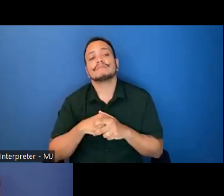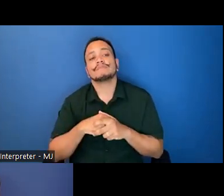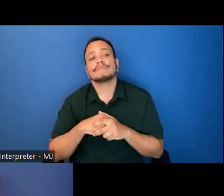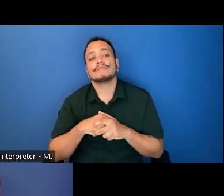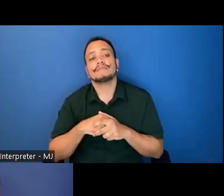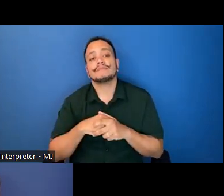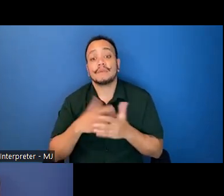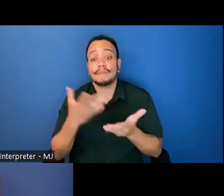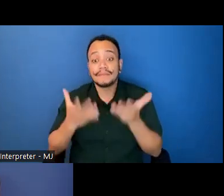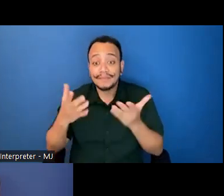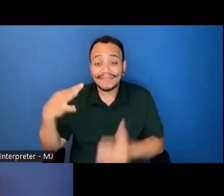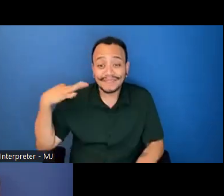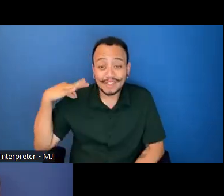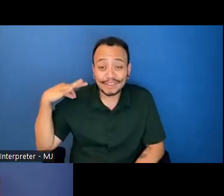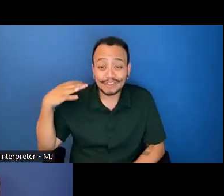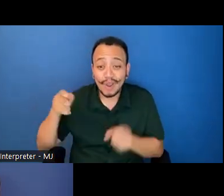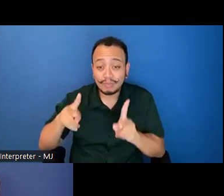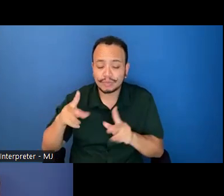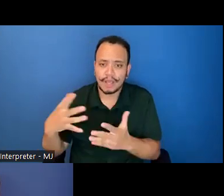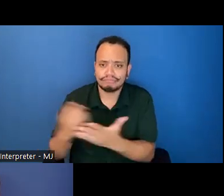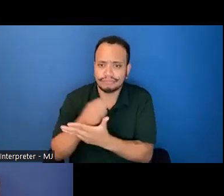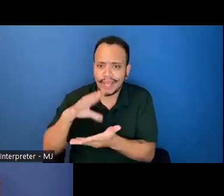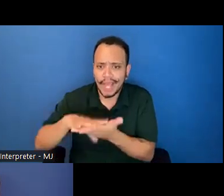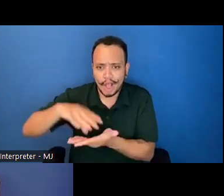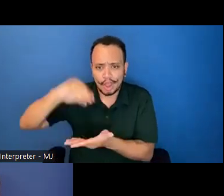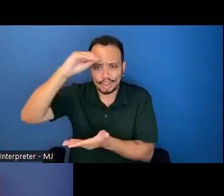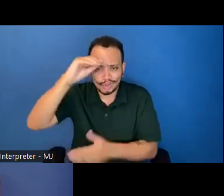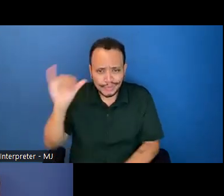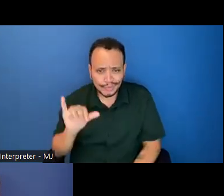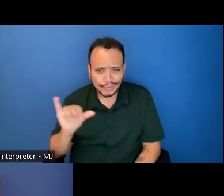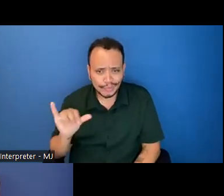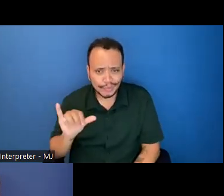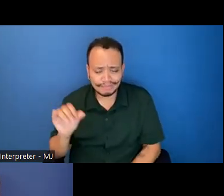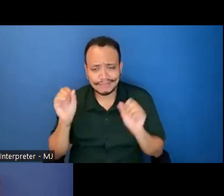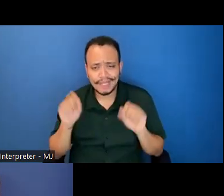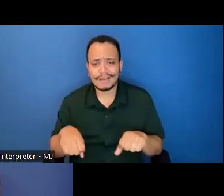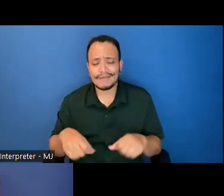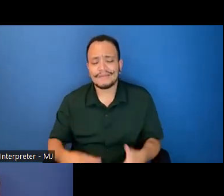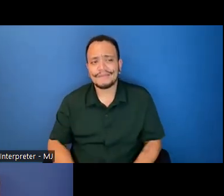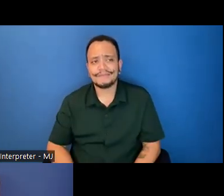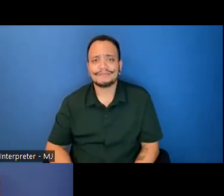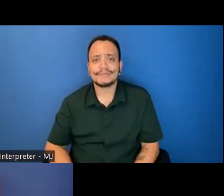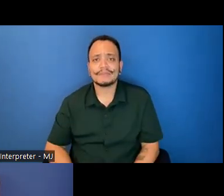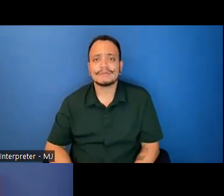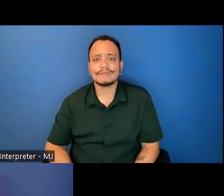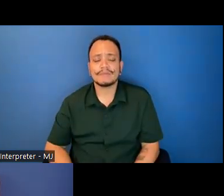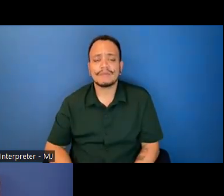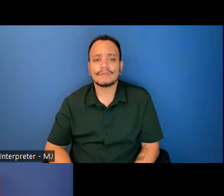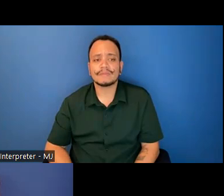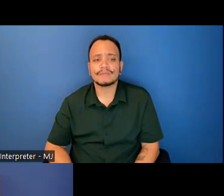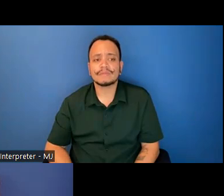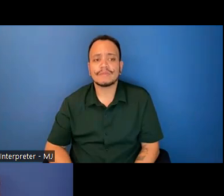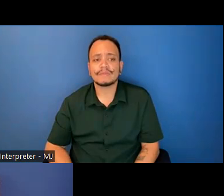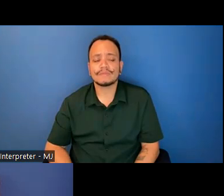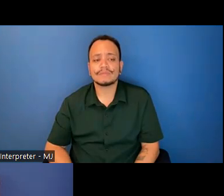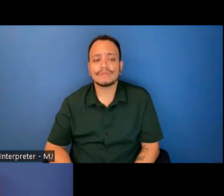use volunteering opportunities to learn skills. So, just be mindful